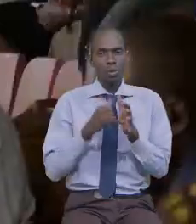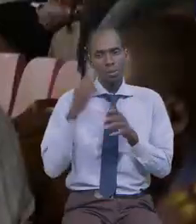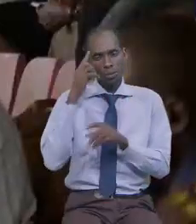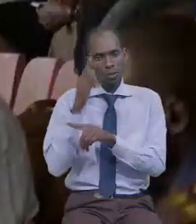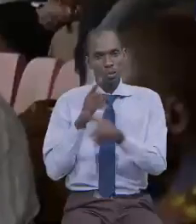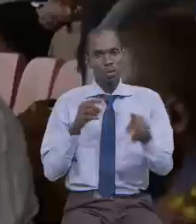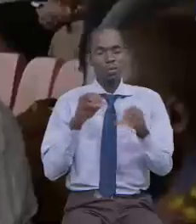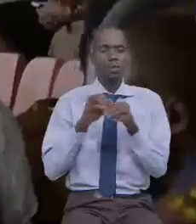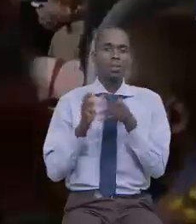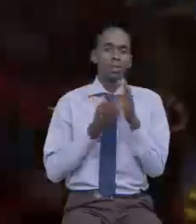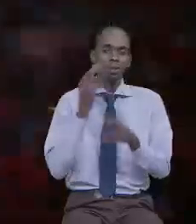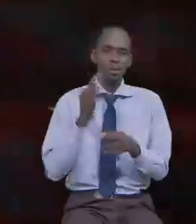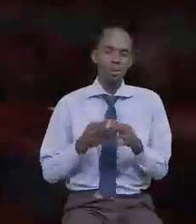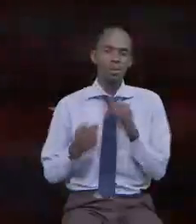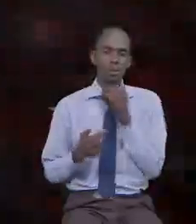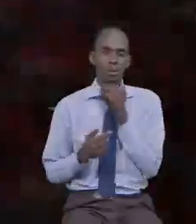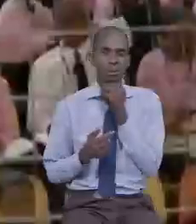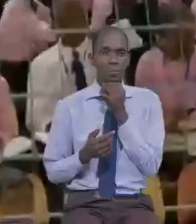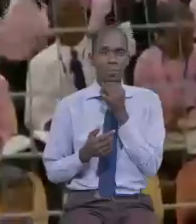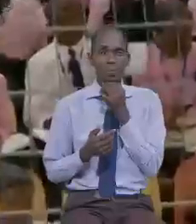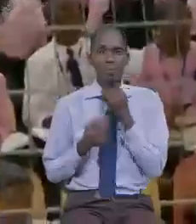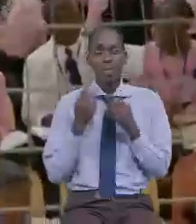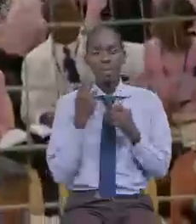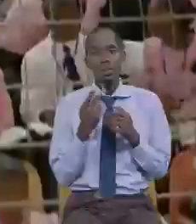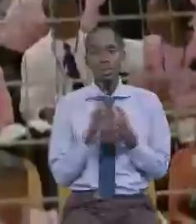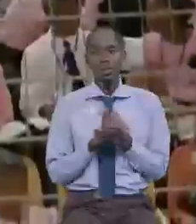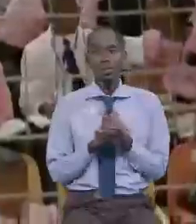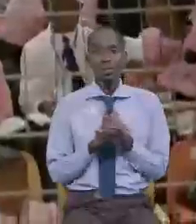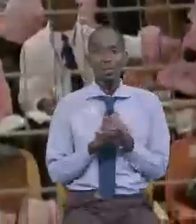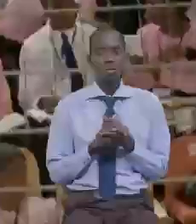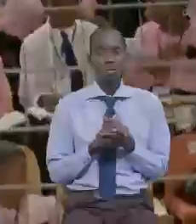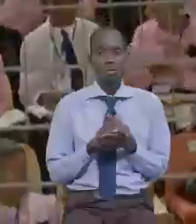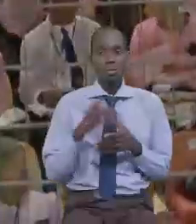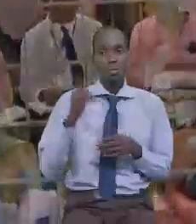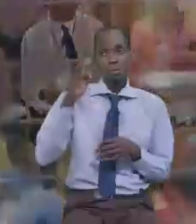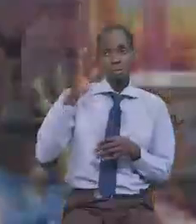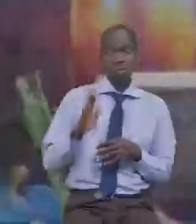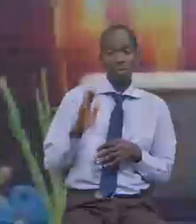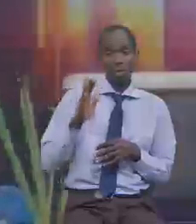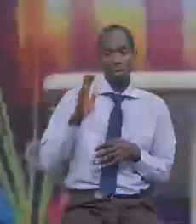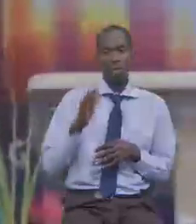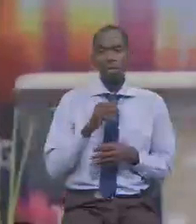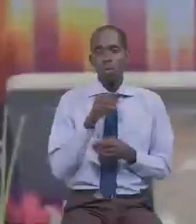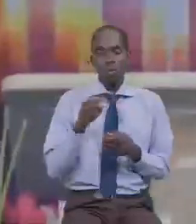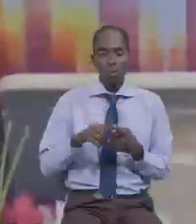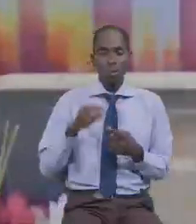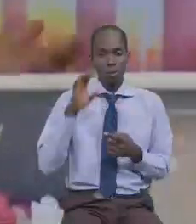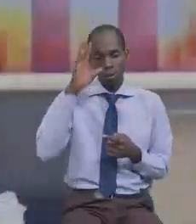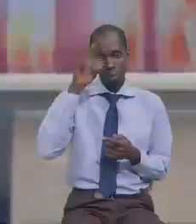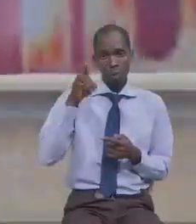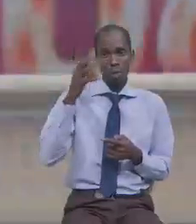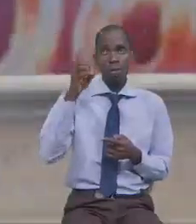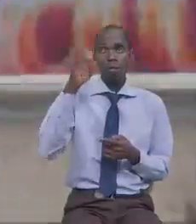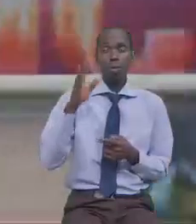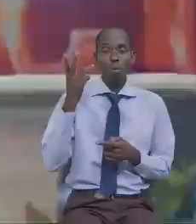know, when I was growing, as a primary school child, I used to be